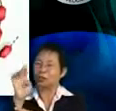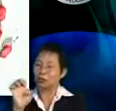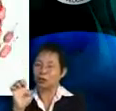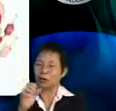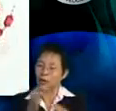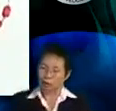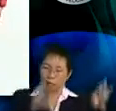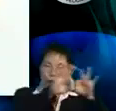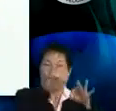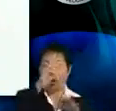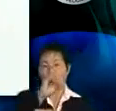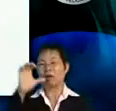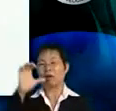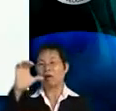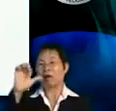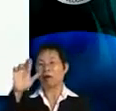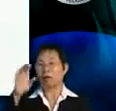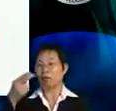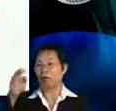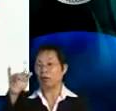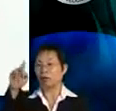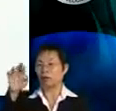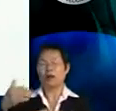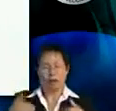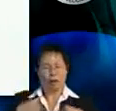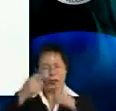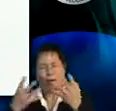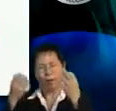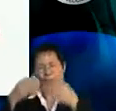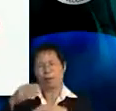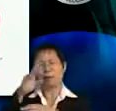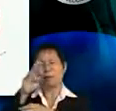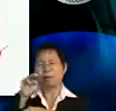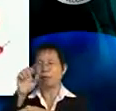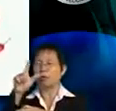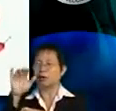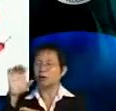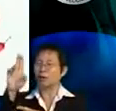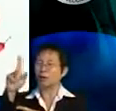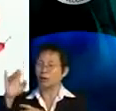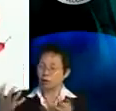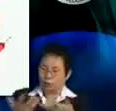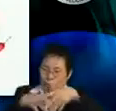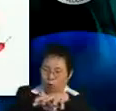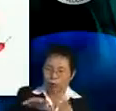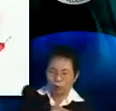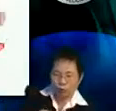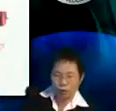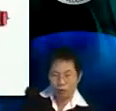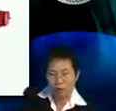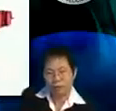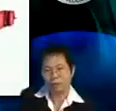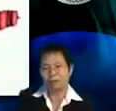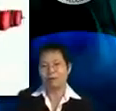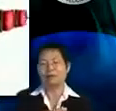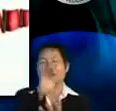main source of carbohydrate. It is made up of many glucose molecules joined together. Cellulose is found